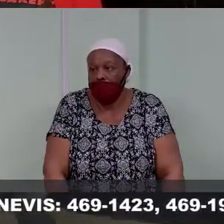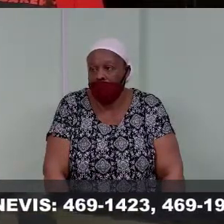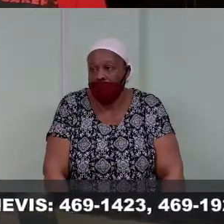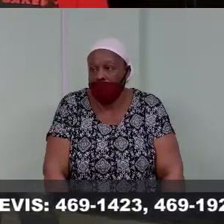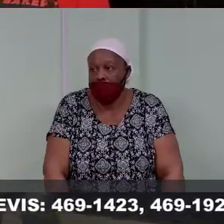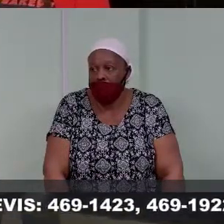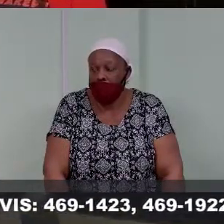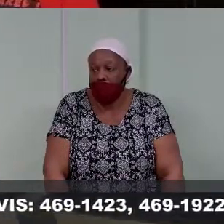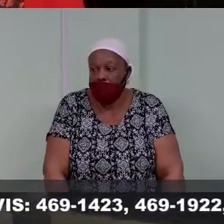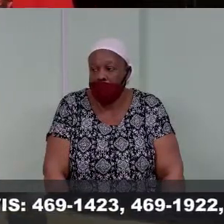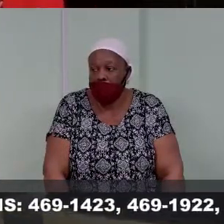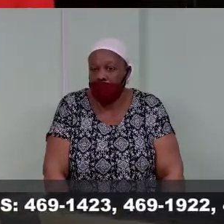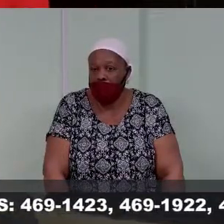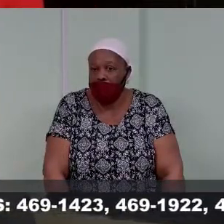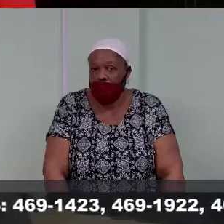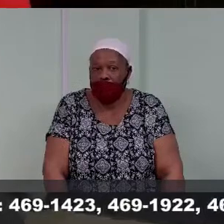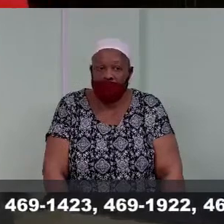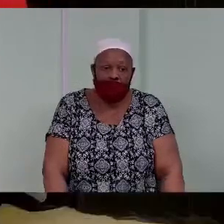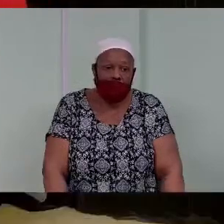Then we have the masks.